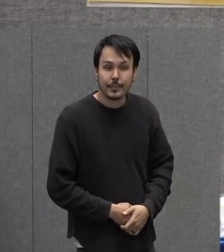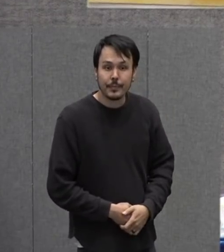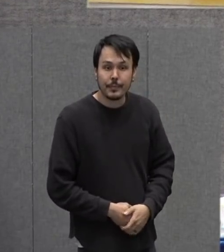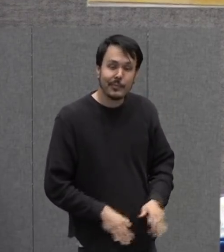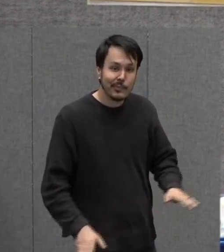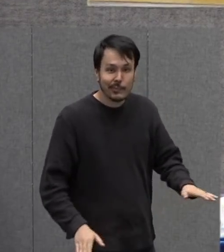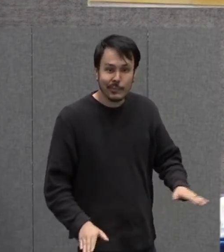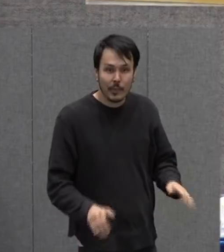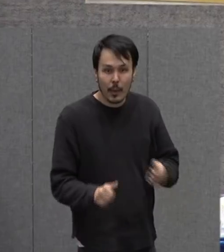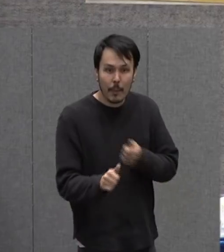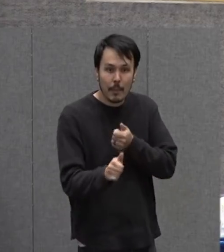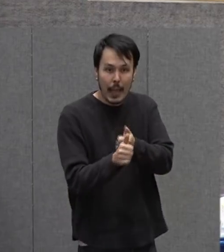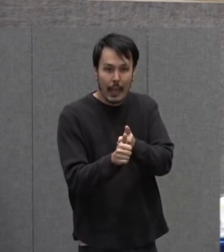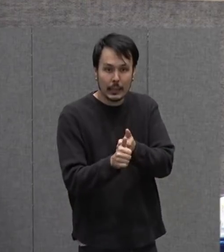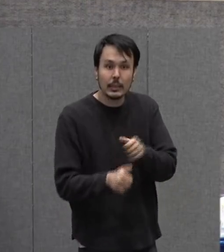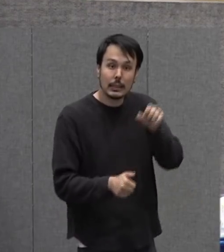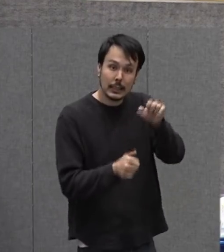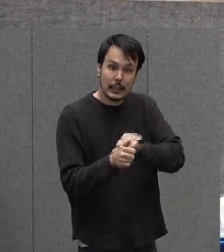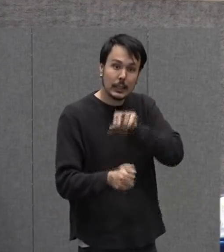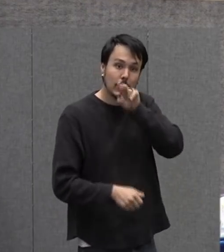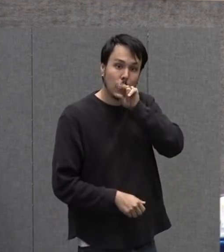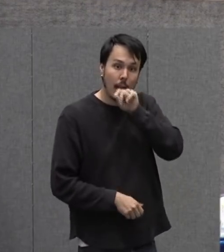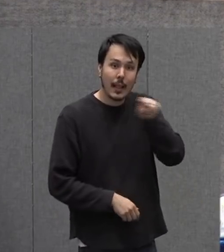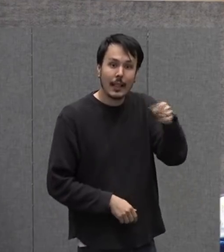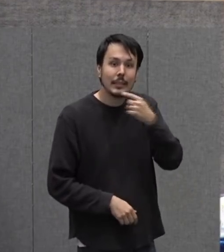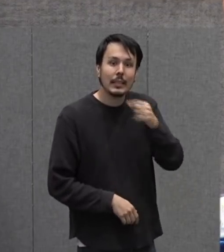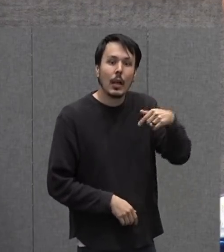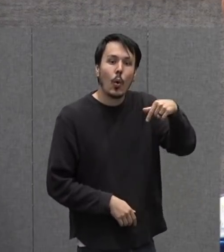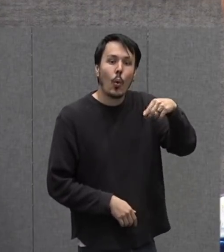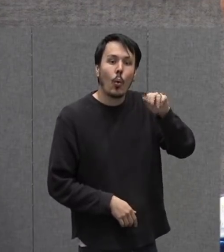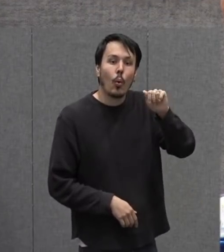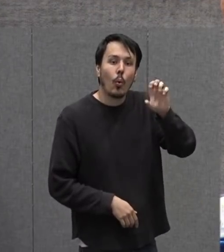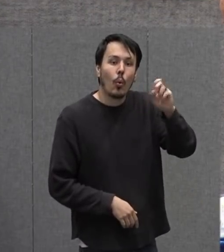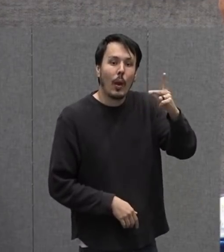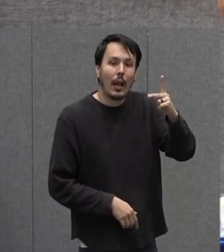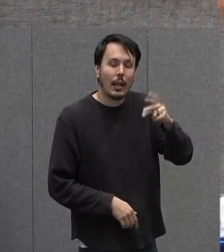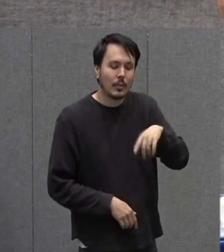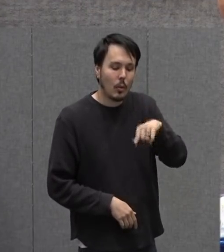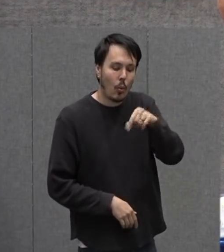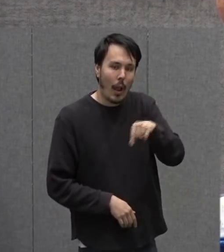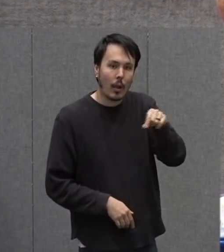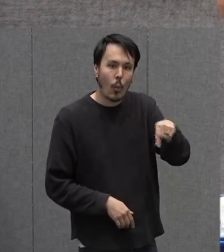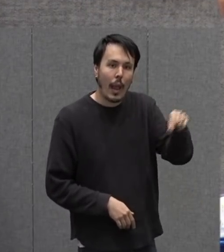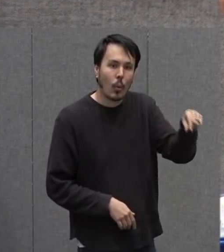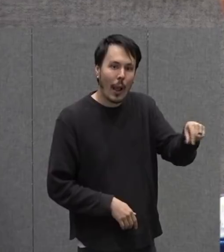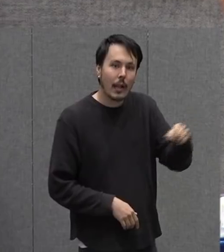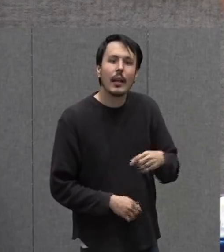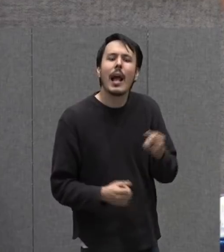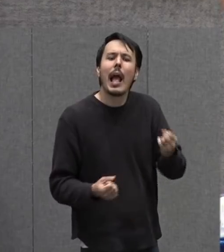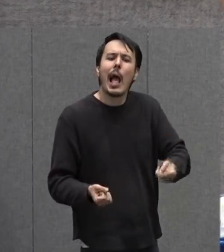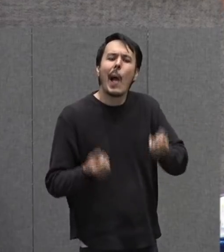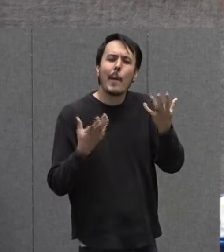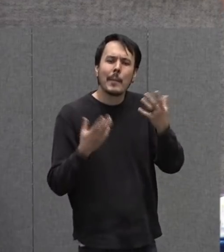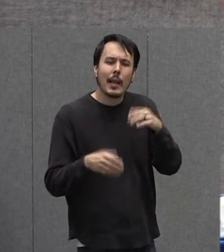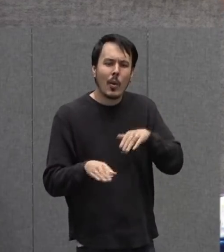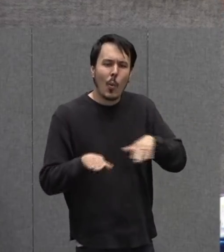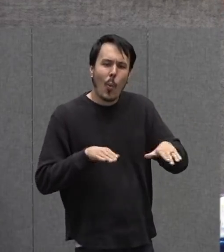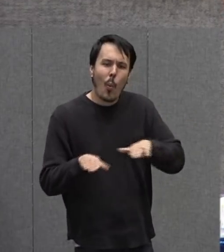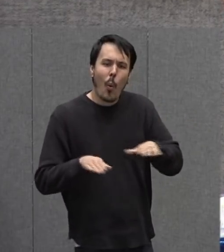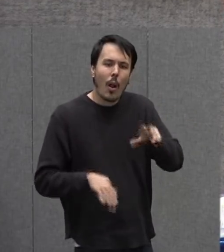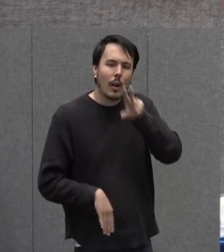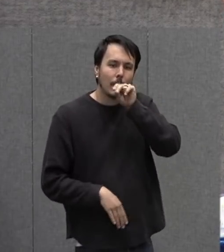waddling behind it. Each duck said, quack, quack, quack. How many waddling ducks were there?